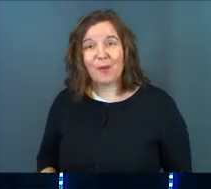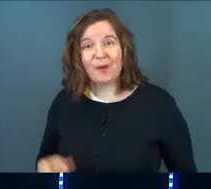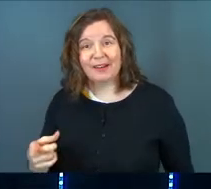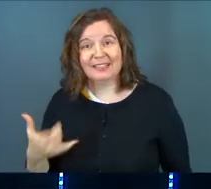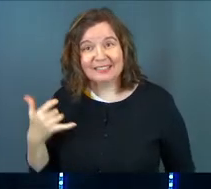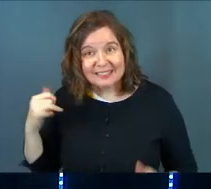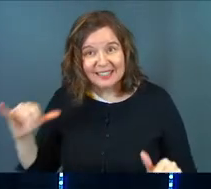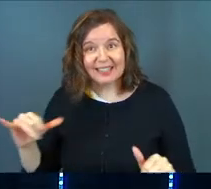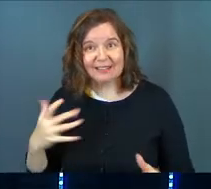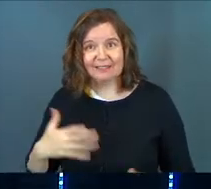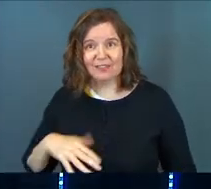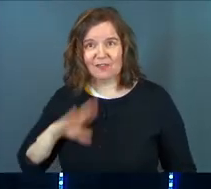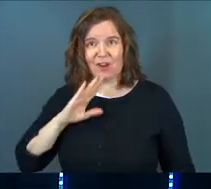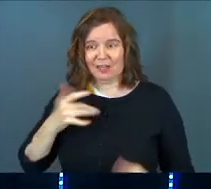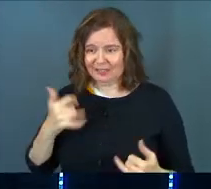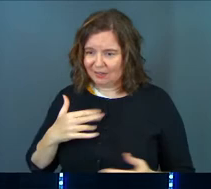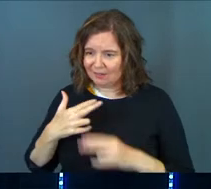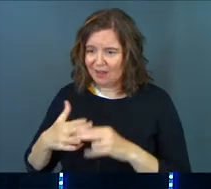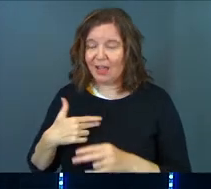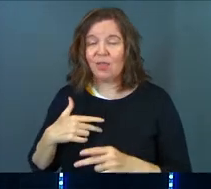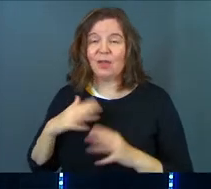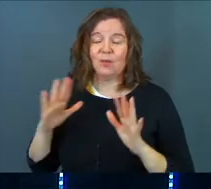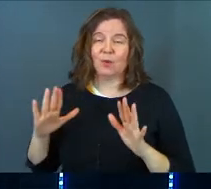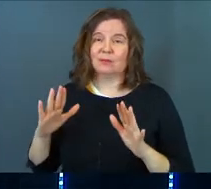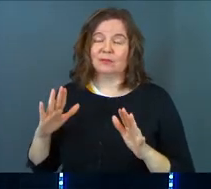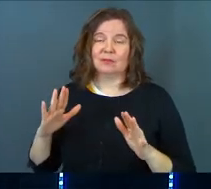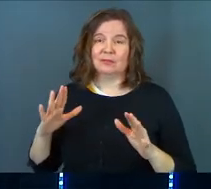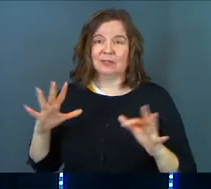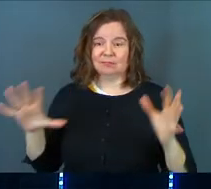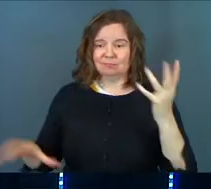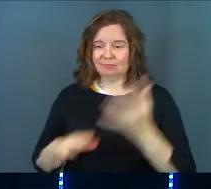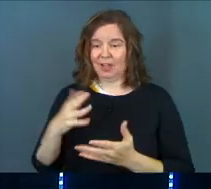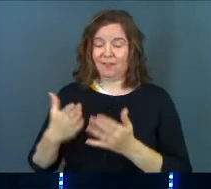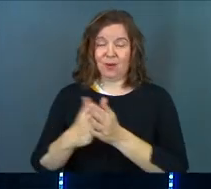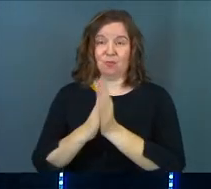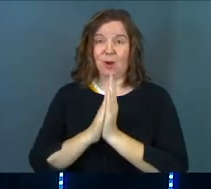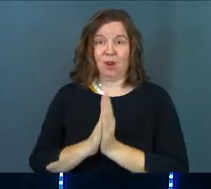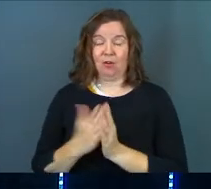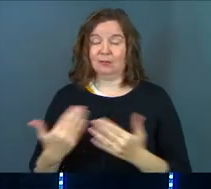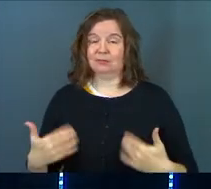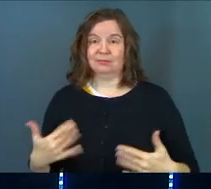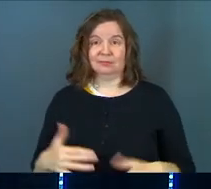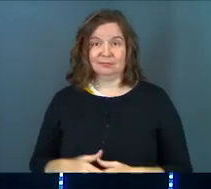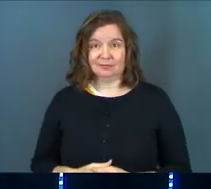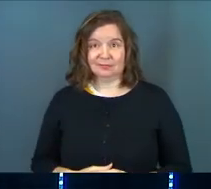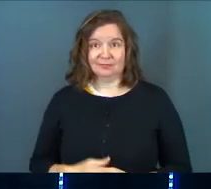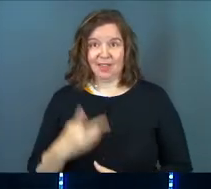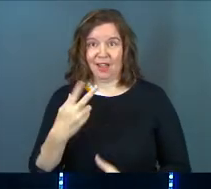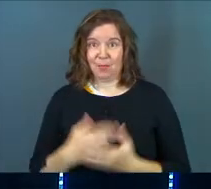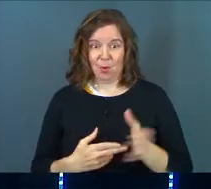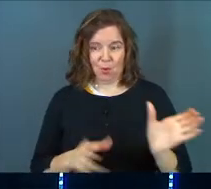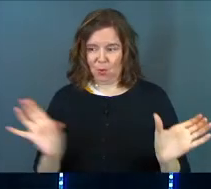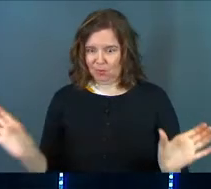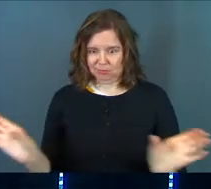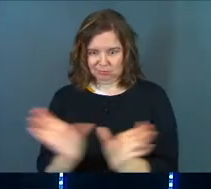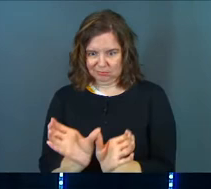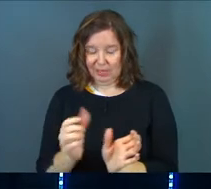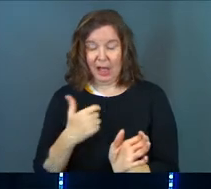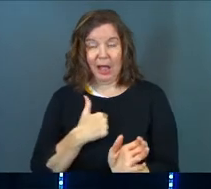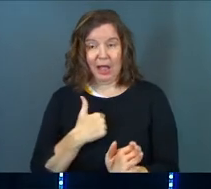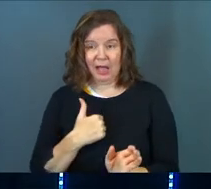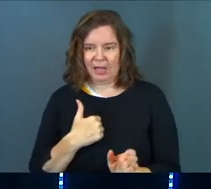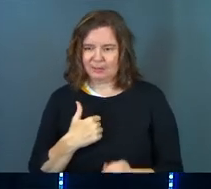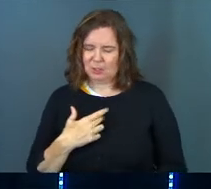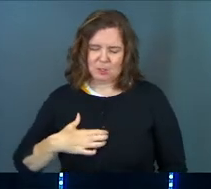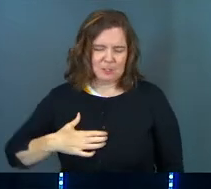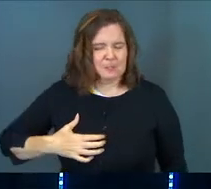Lord, and then she puts together this wicked concoction of a prayer, right? Like, I am